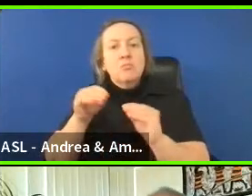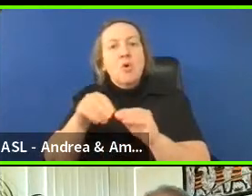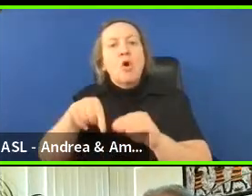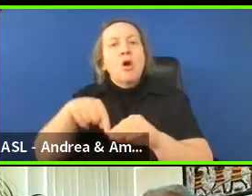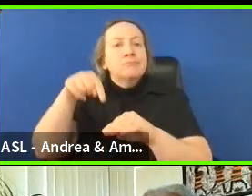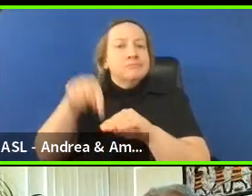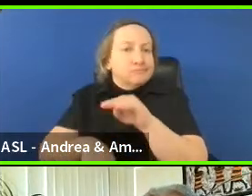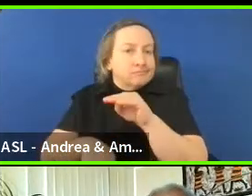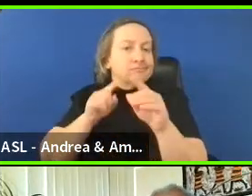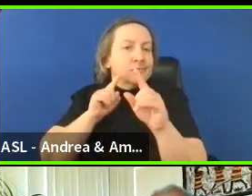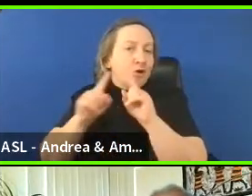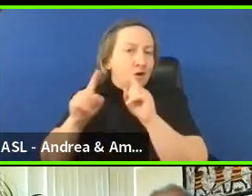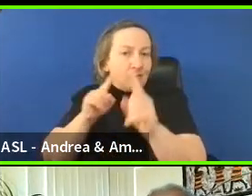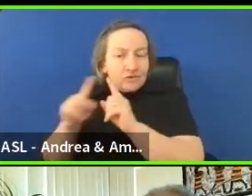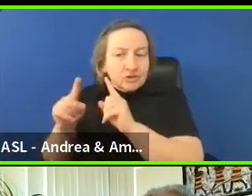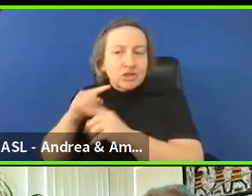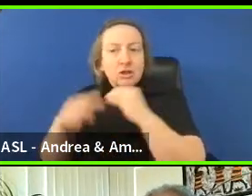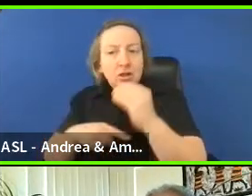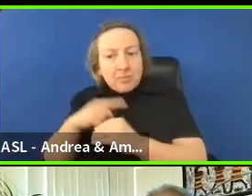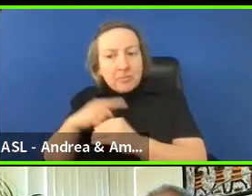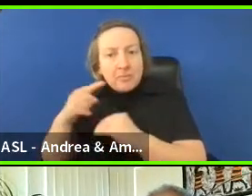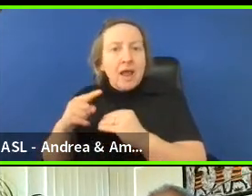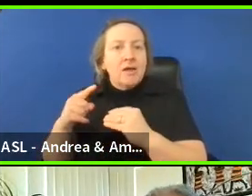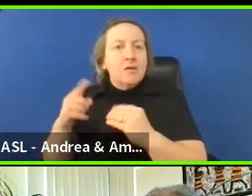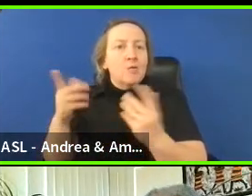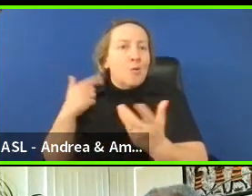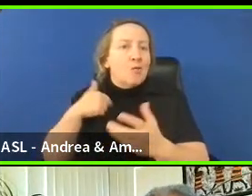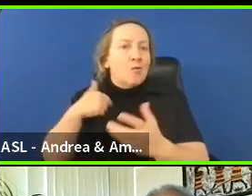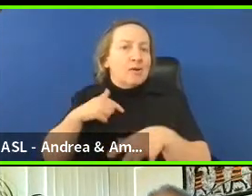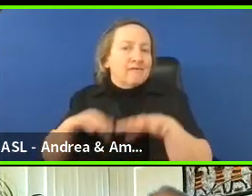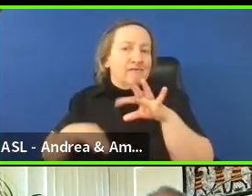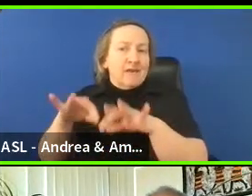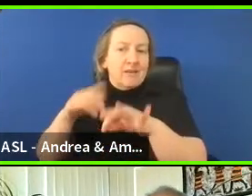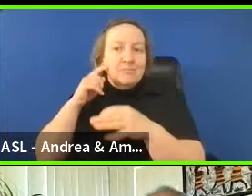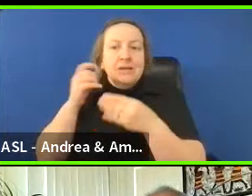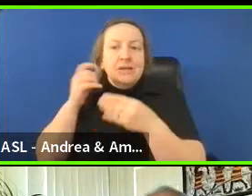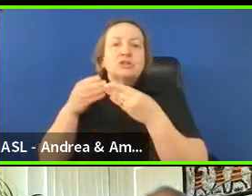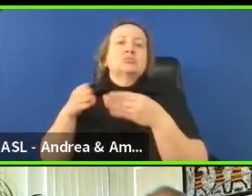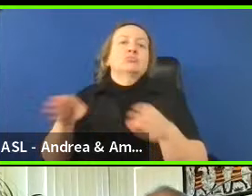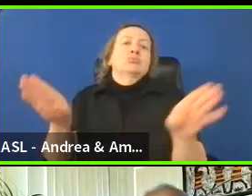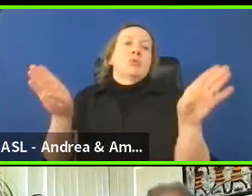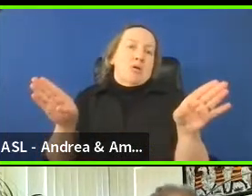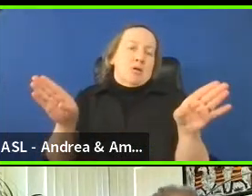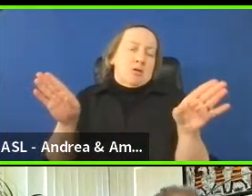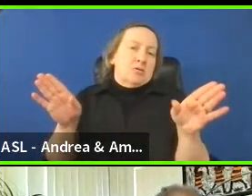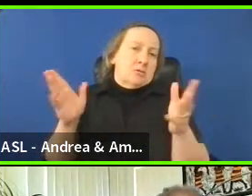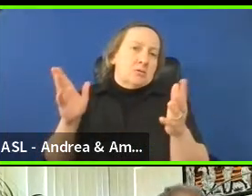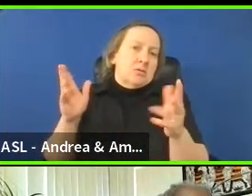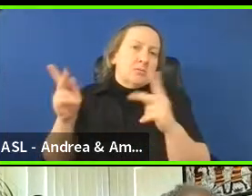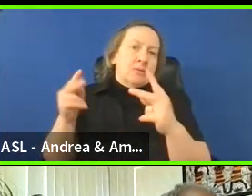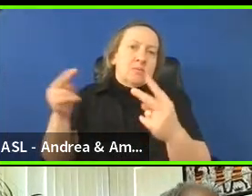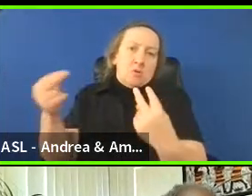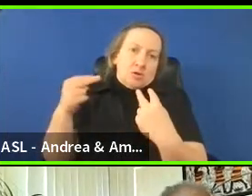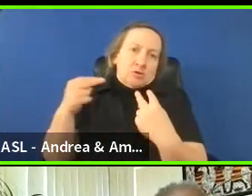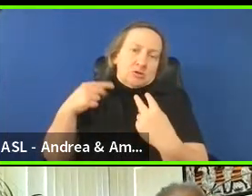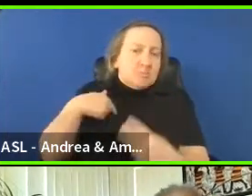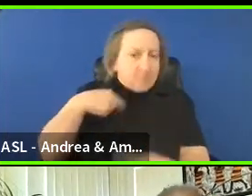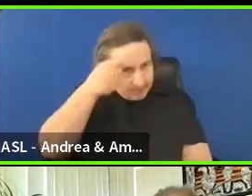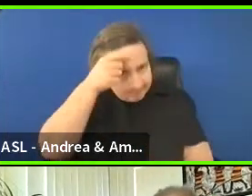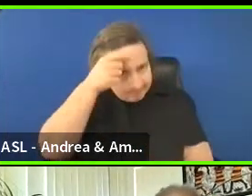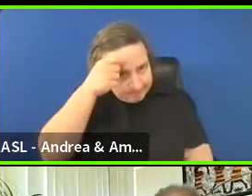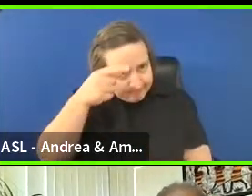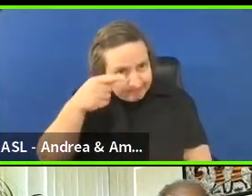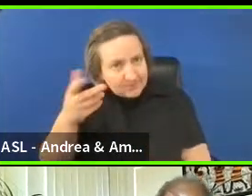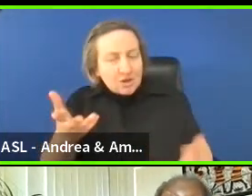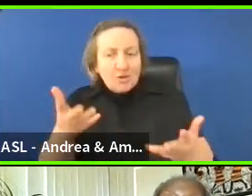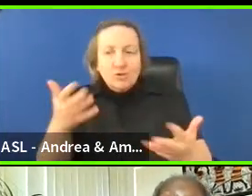in-depth conversations about what we're finding, because there is a broader audience. So, but understood. Yeah, so